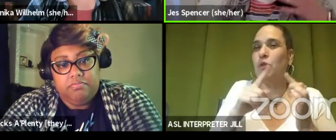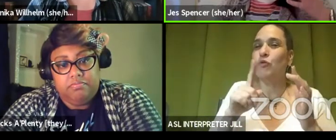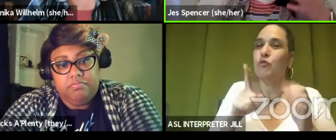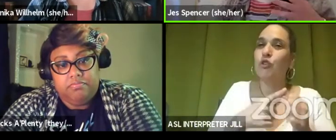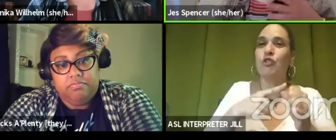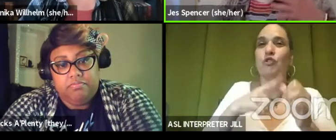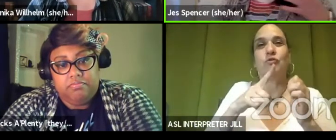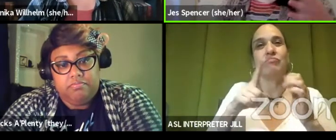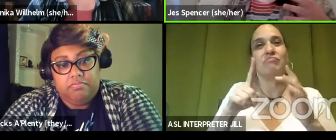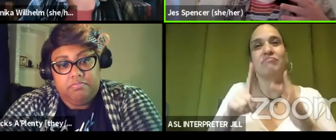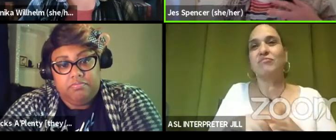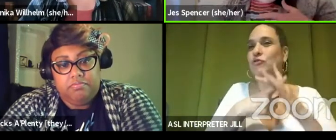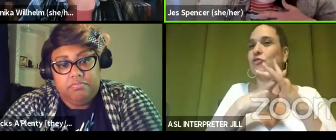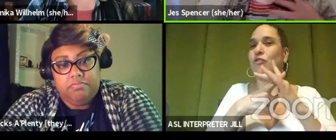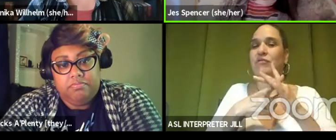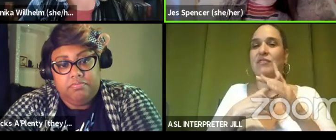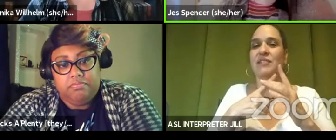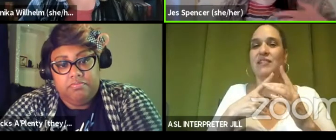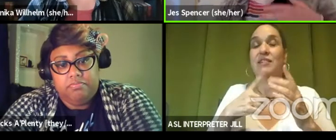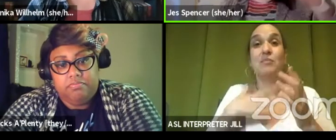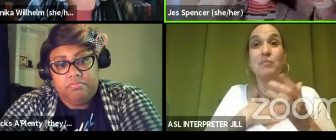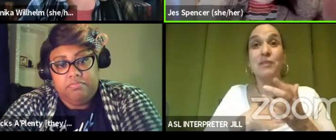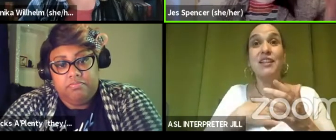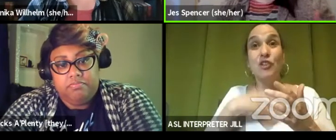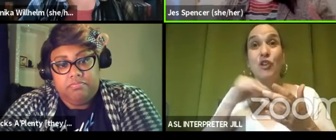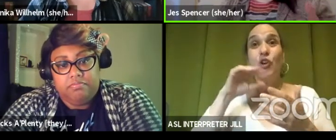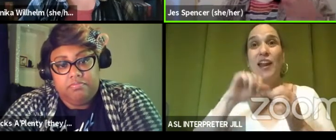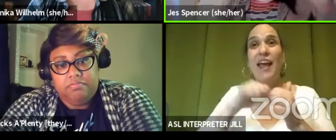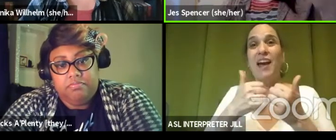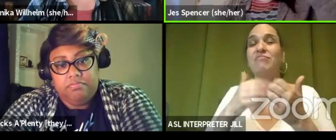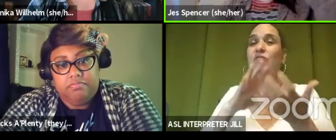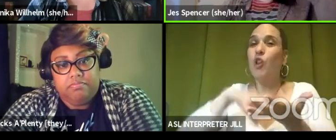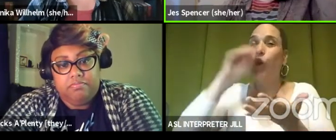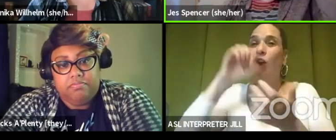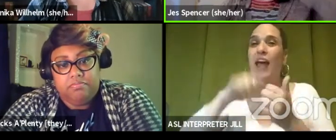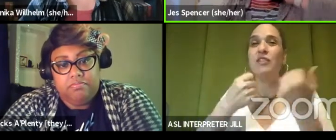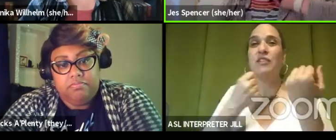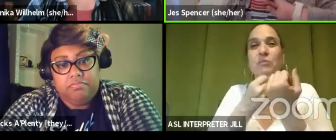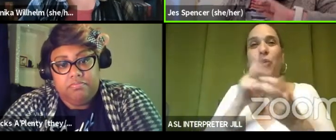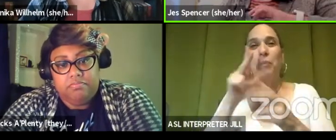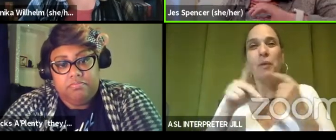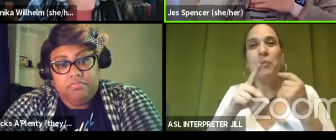how to like support people at the beginning of your organization.